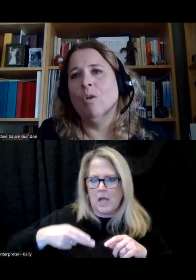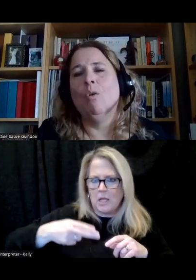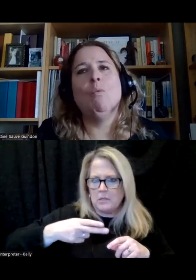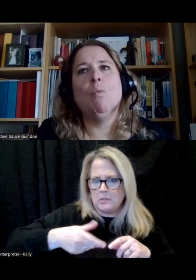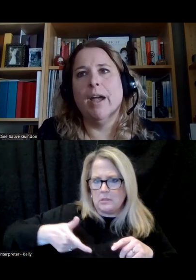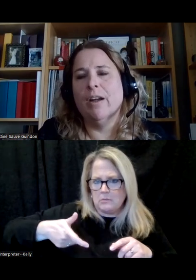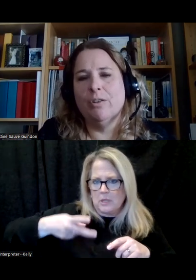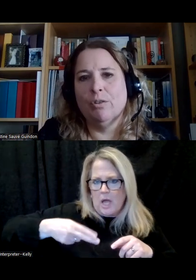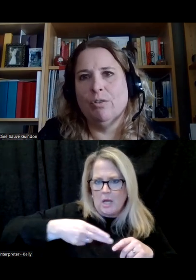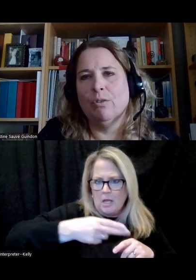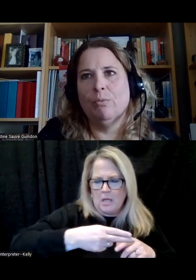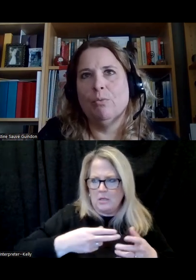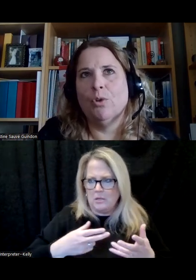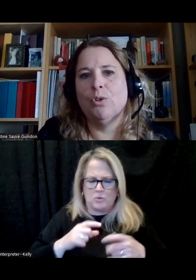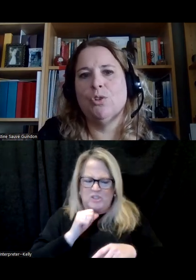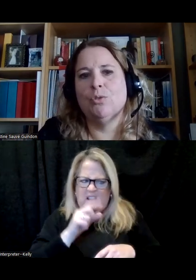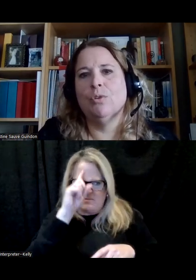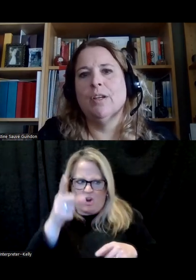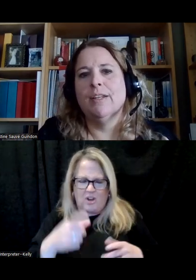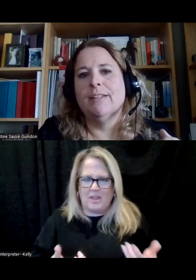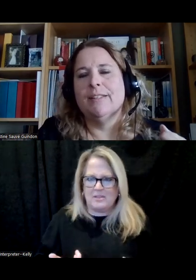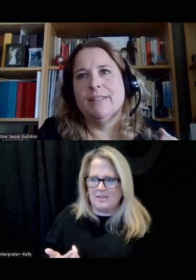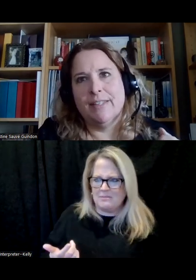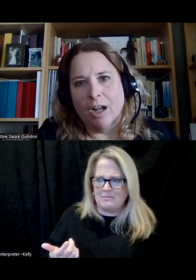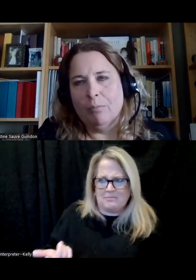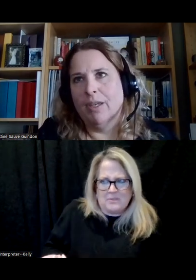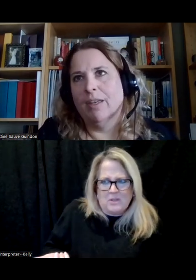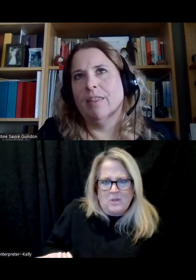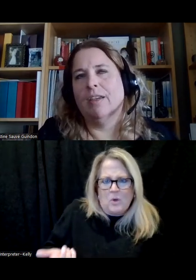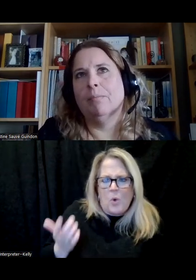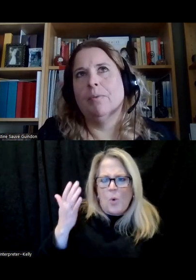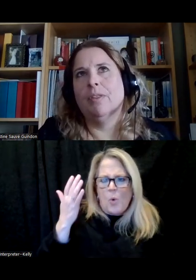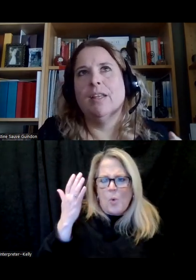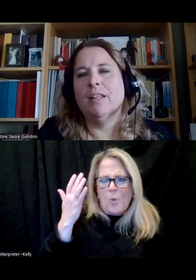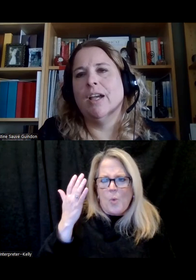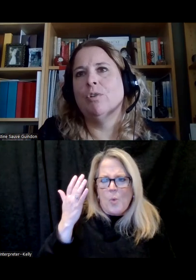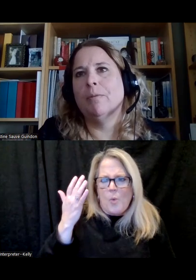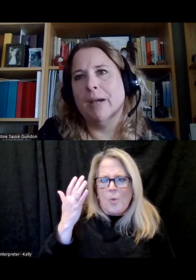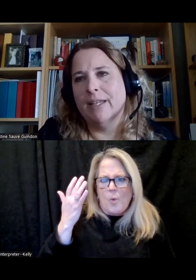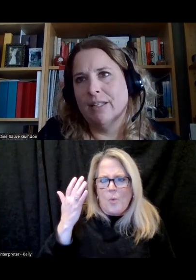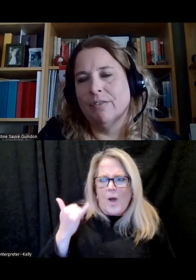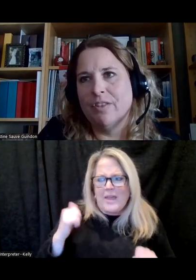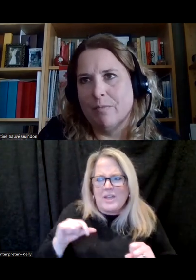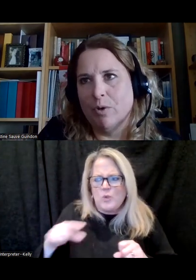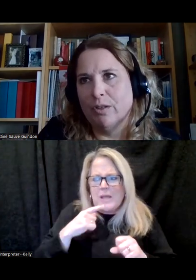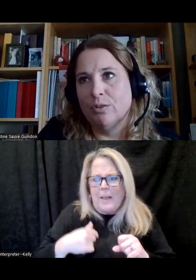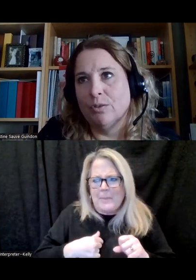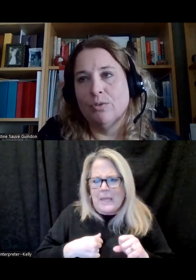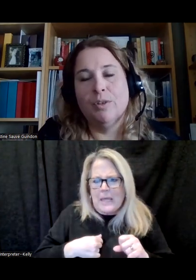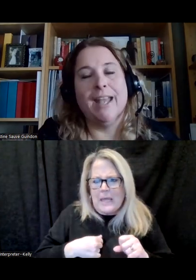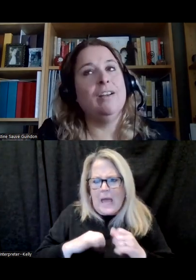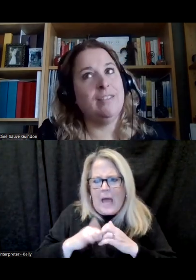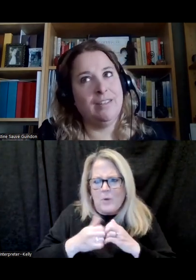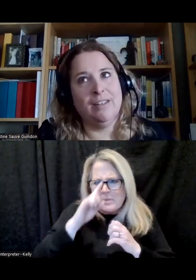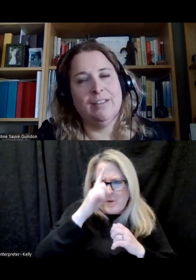said, why on earth could you tell me the intellectual capacity of someone